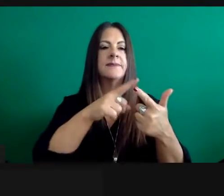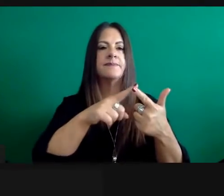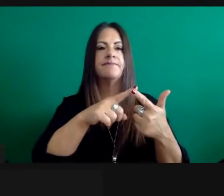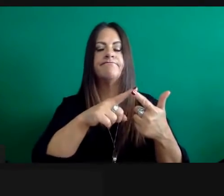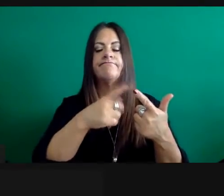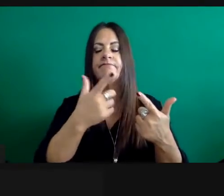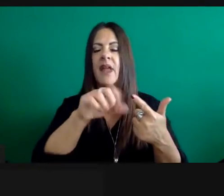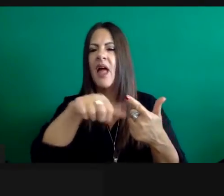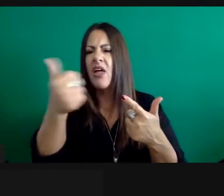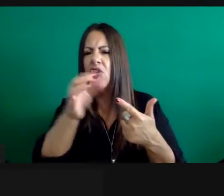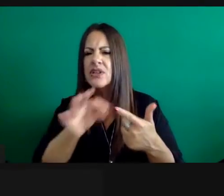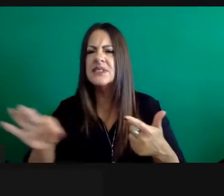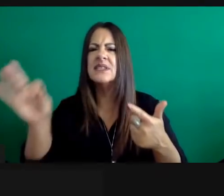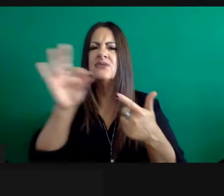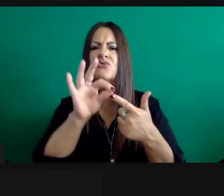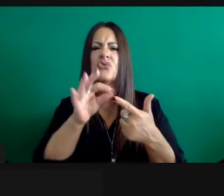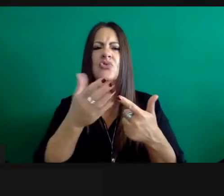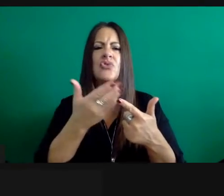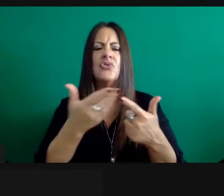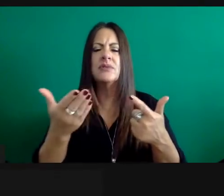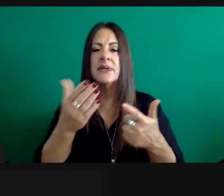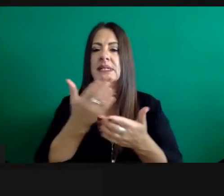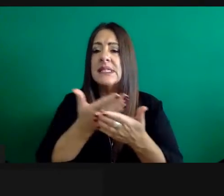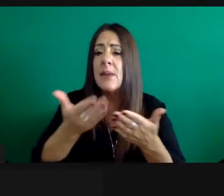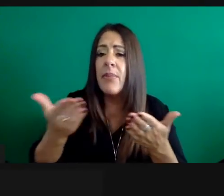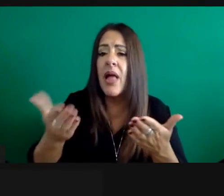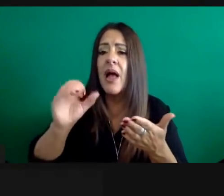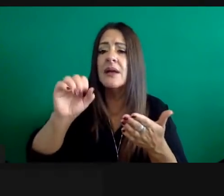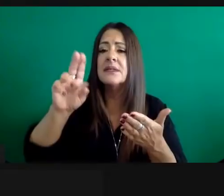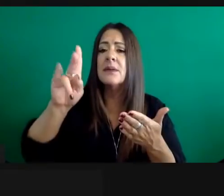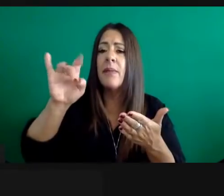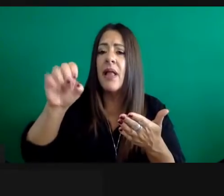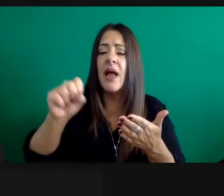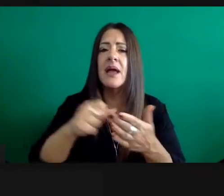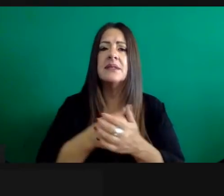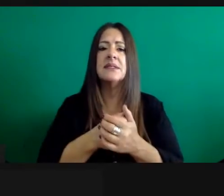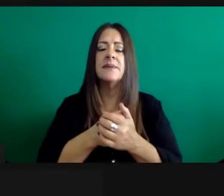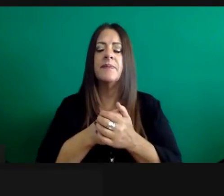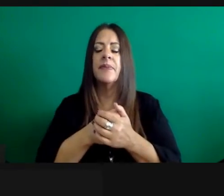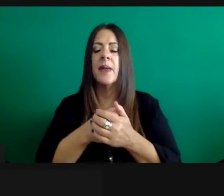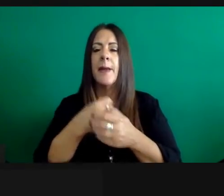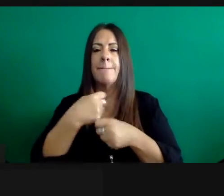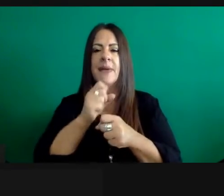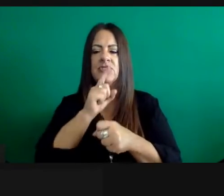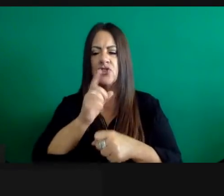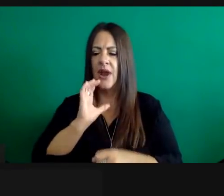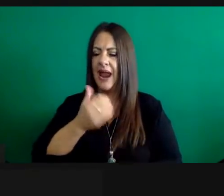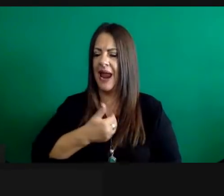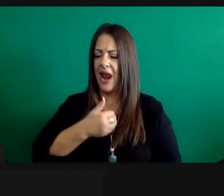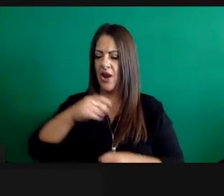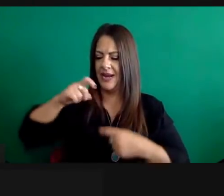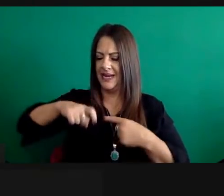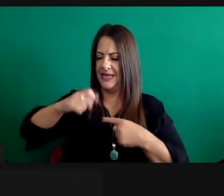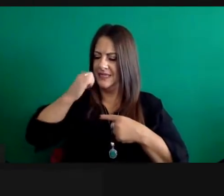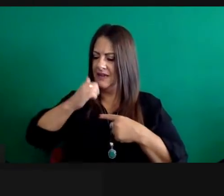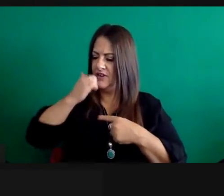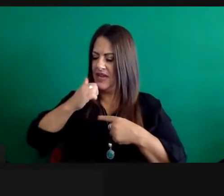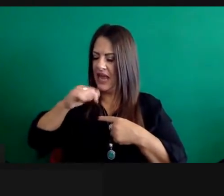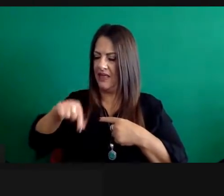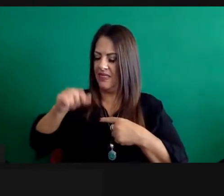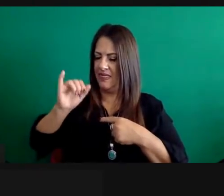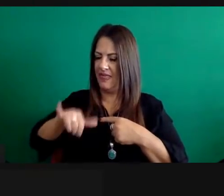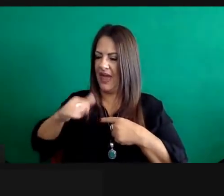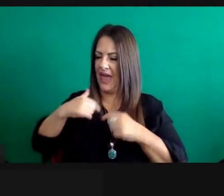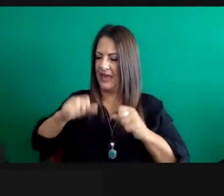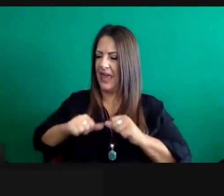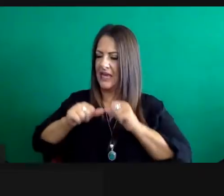other essential supplies to make sure that some of our daily needs are taken care of will continue. And